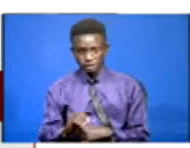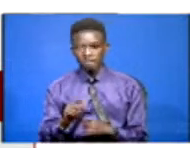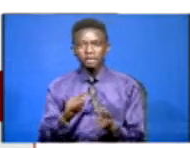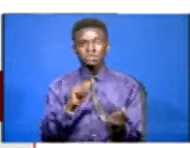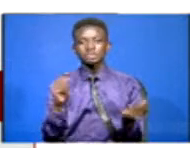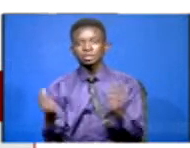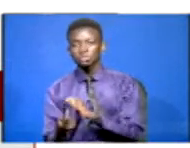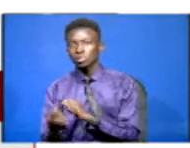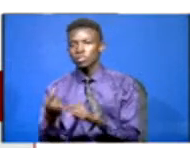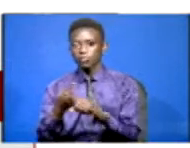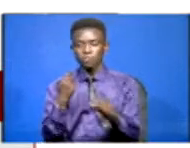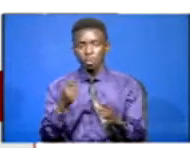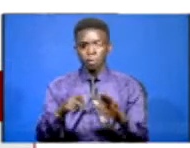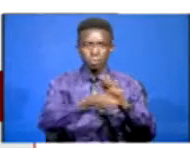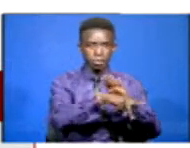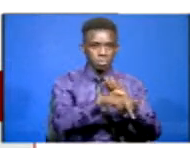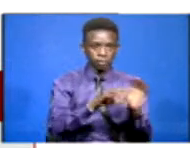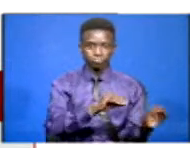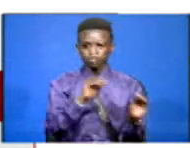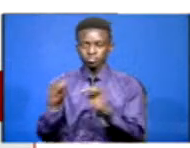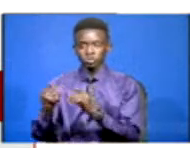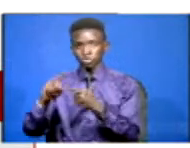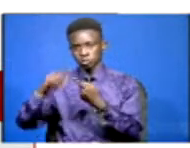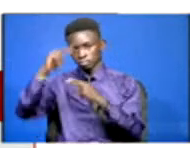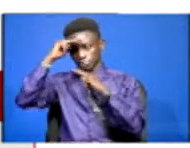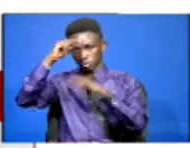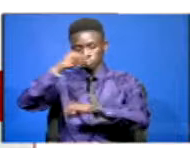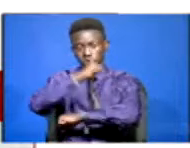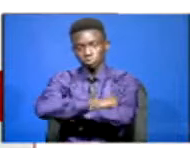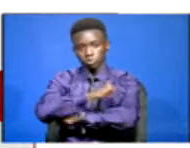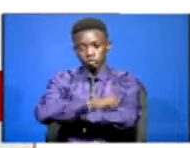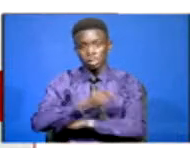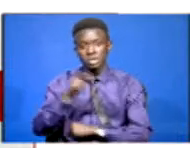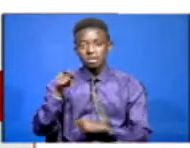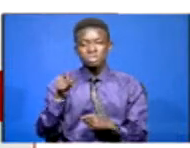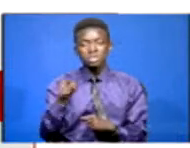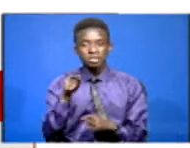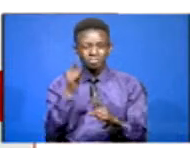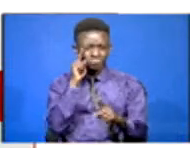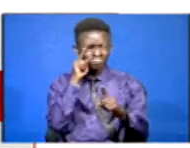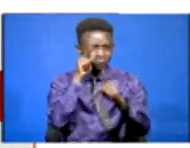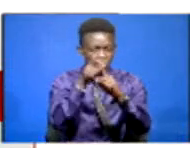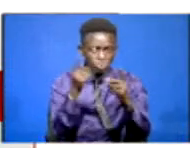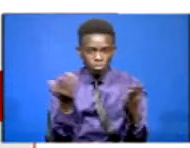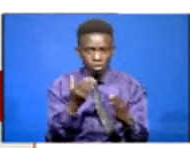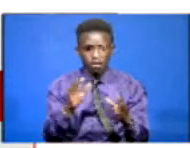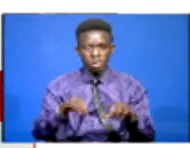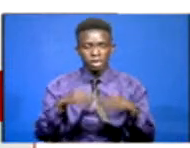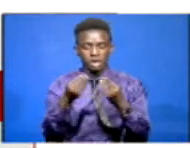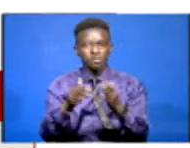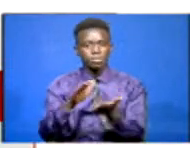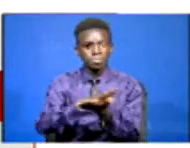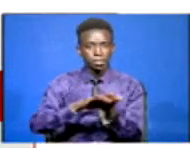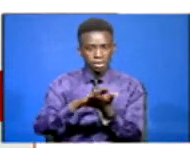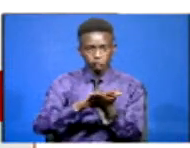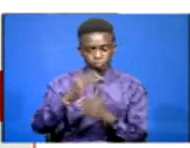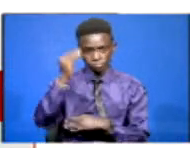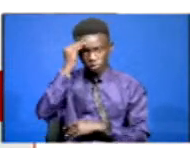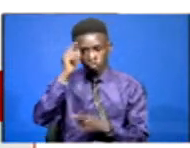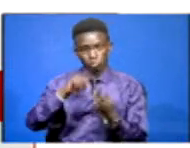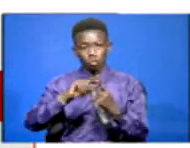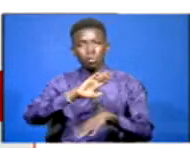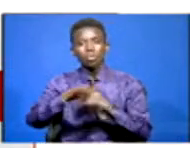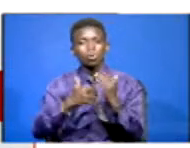from primary to secondary school. This aims at providing basic education to all. That is why we have